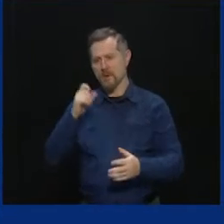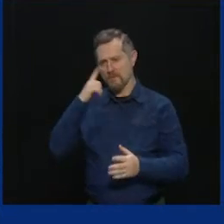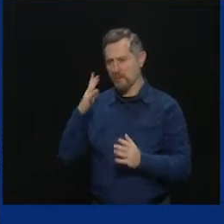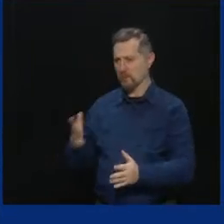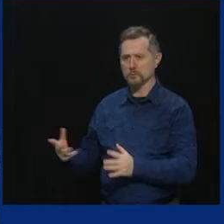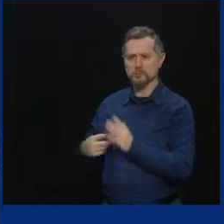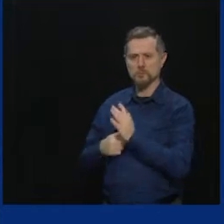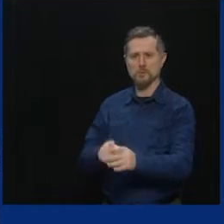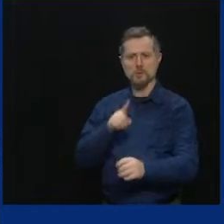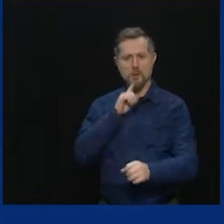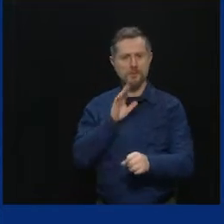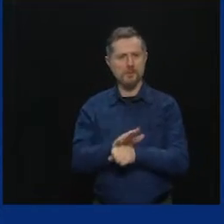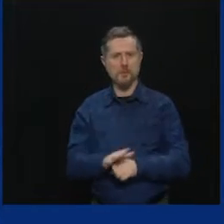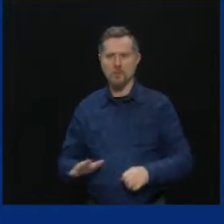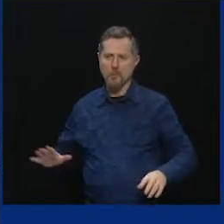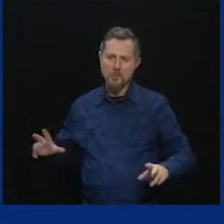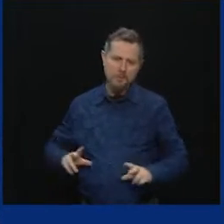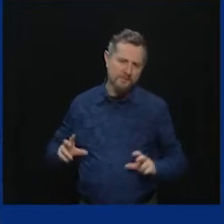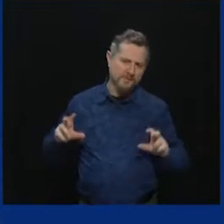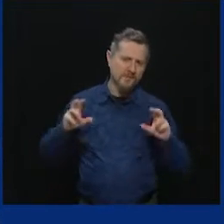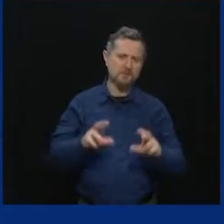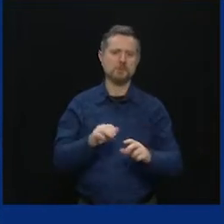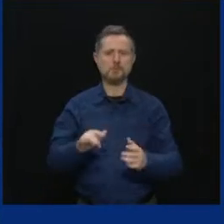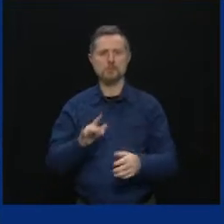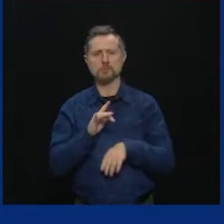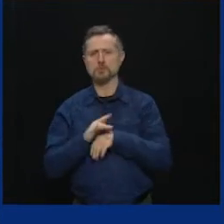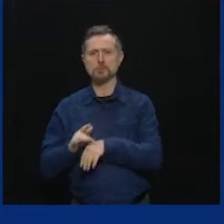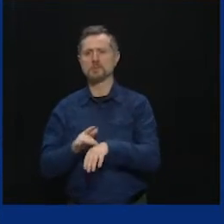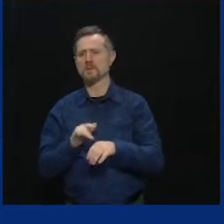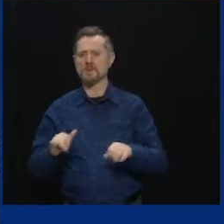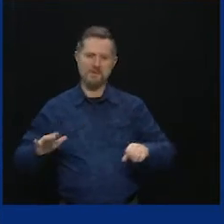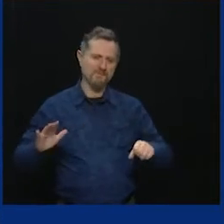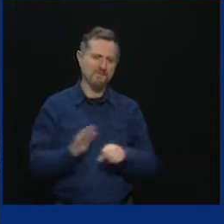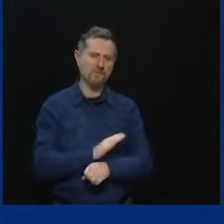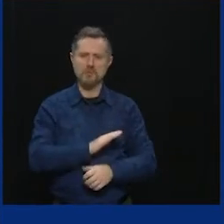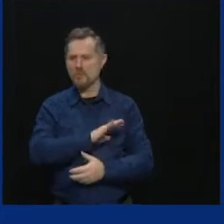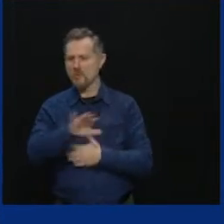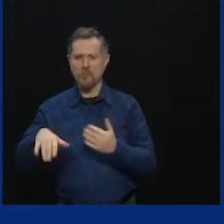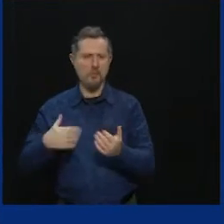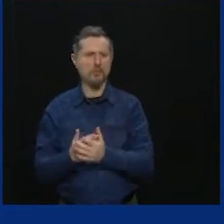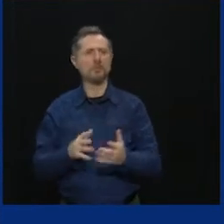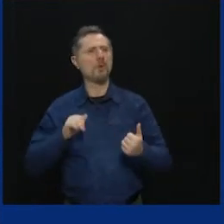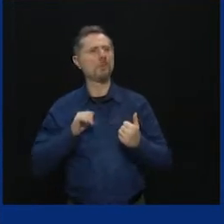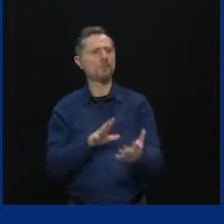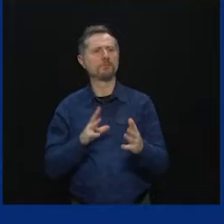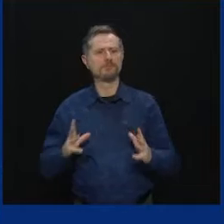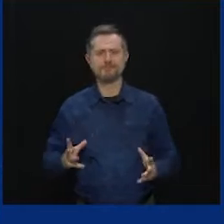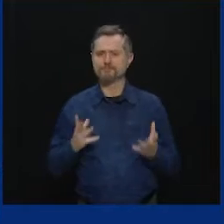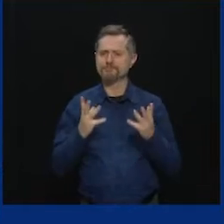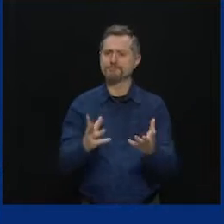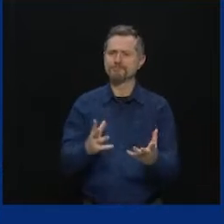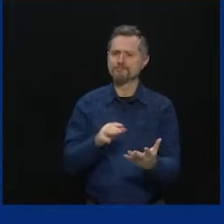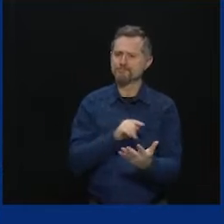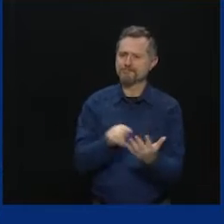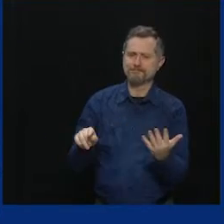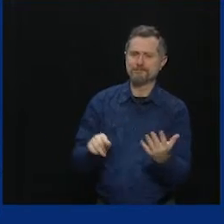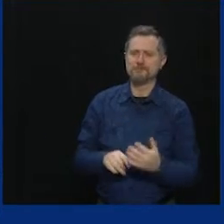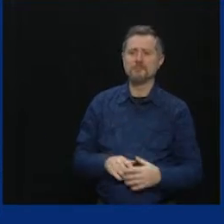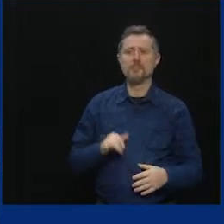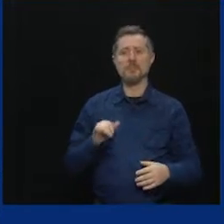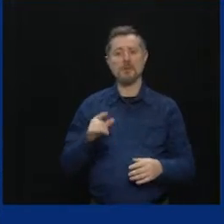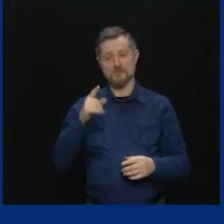to invest the resources in a multifaceted approach. That includes mental